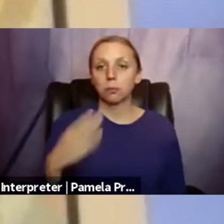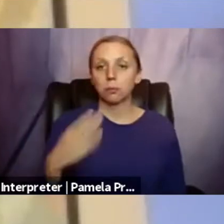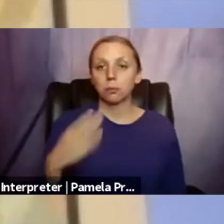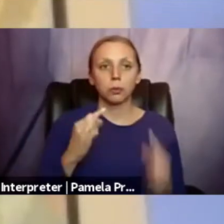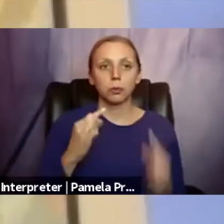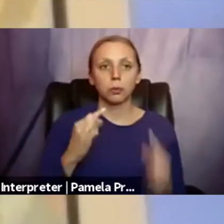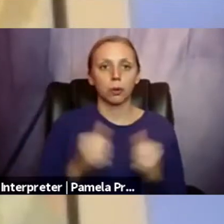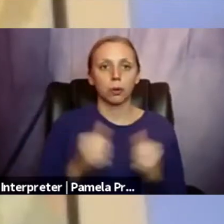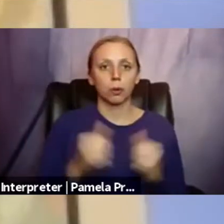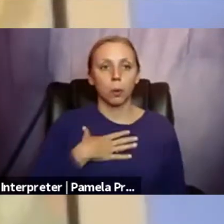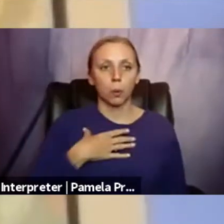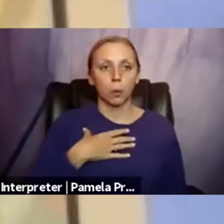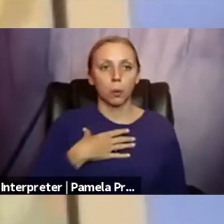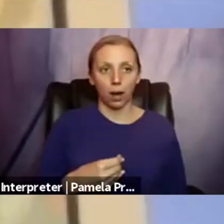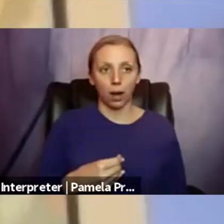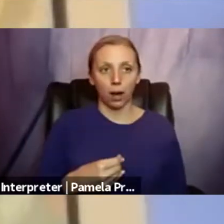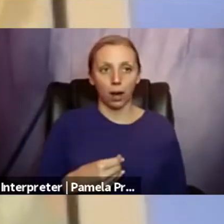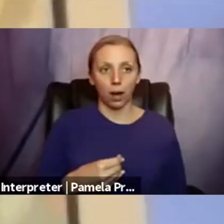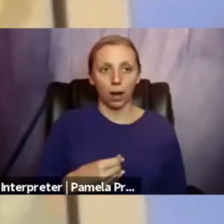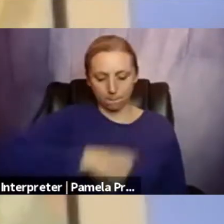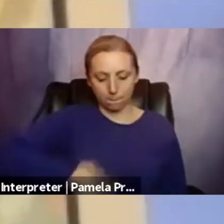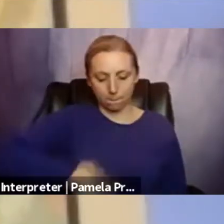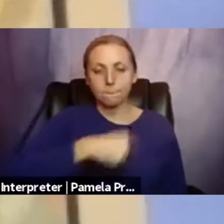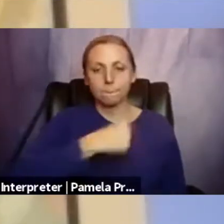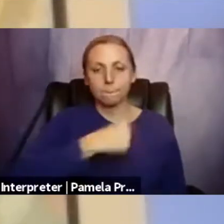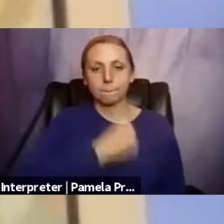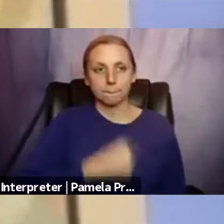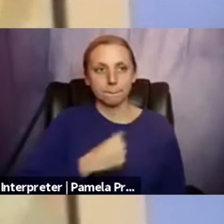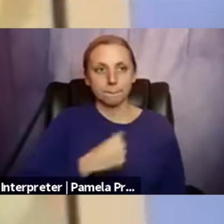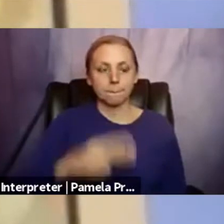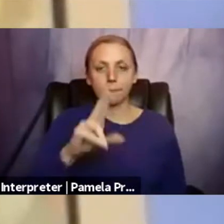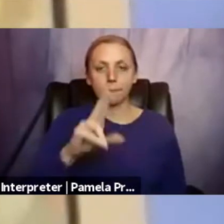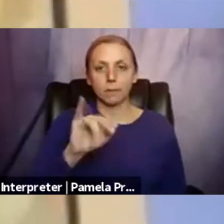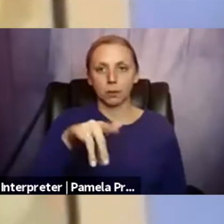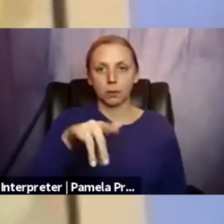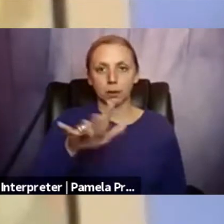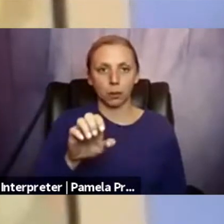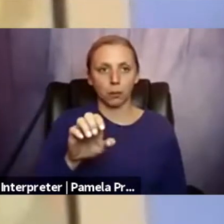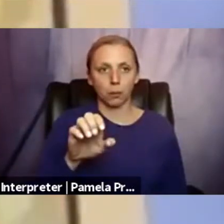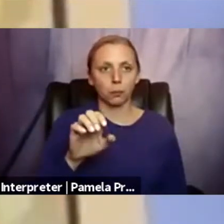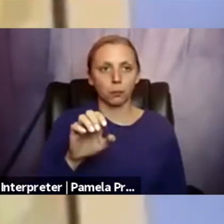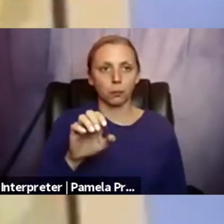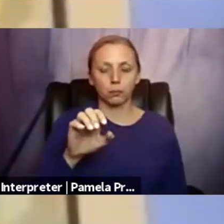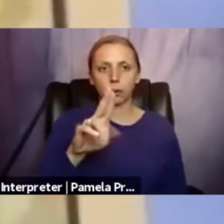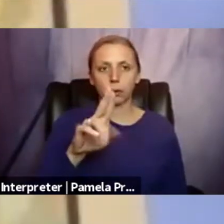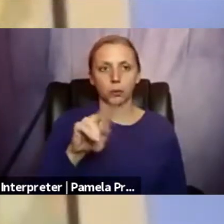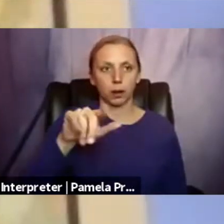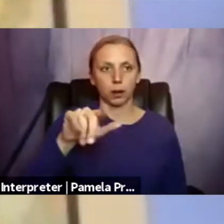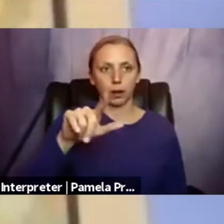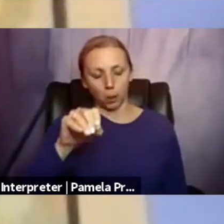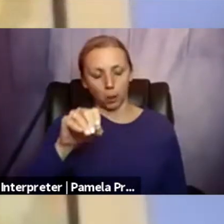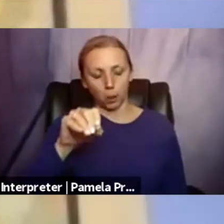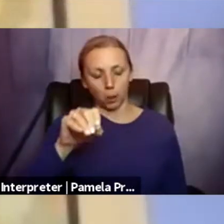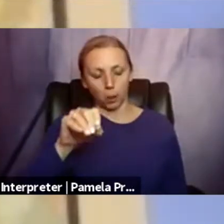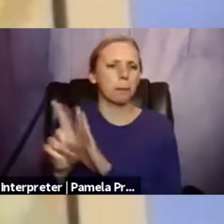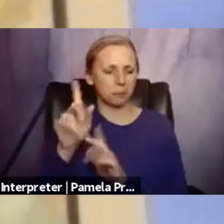stripes, vertical and horizontal. And behind me is a blue couch